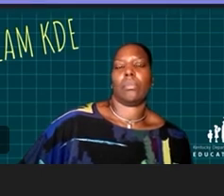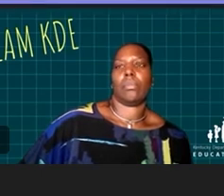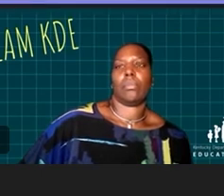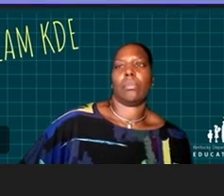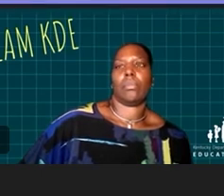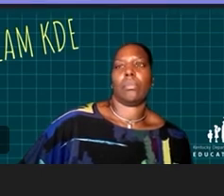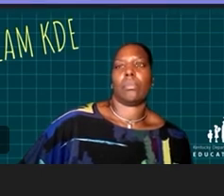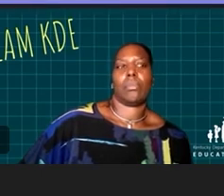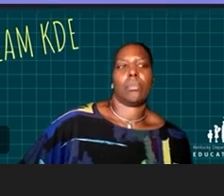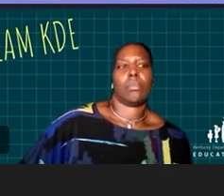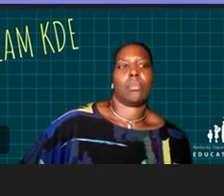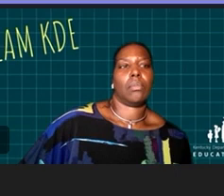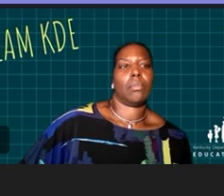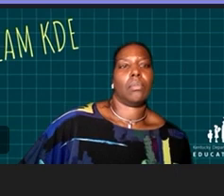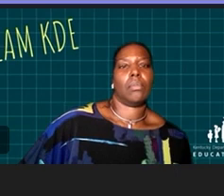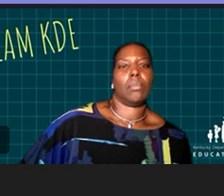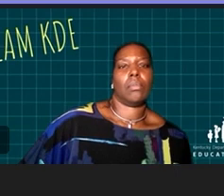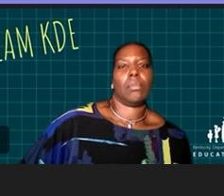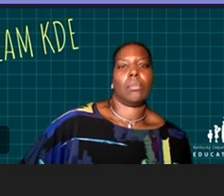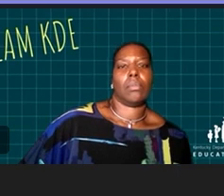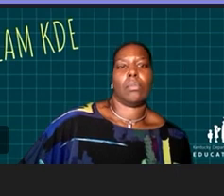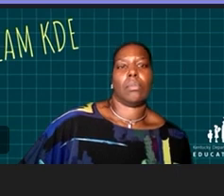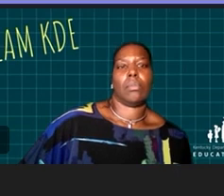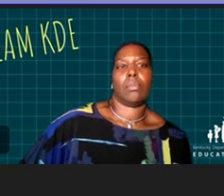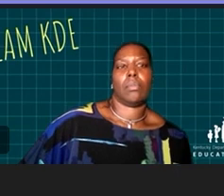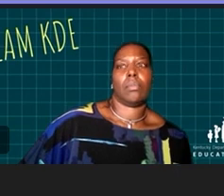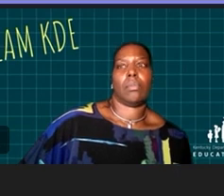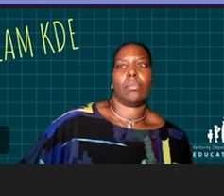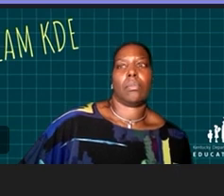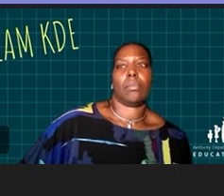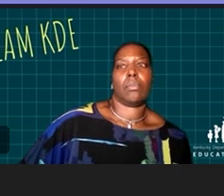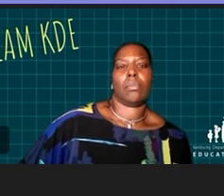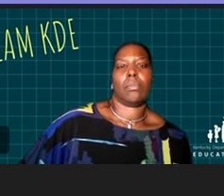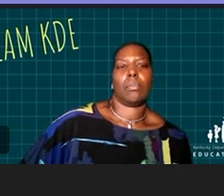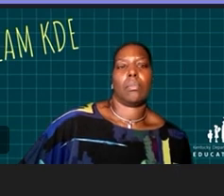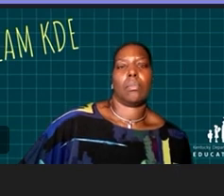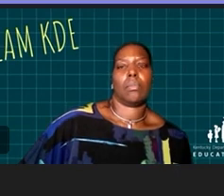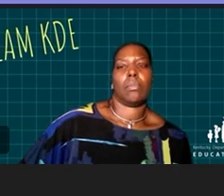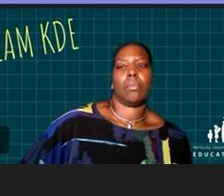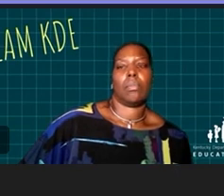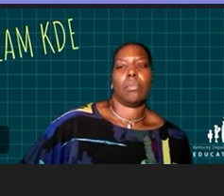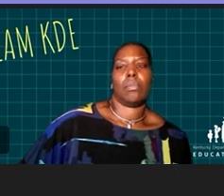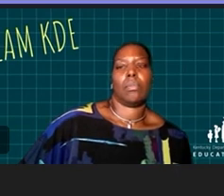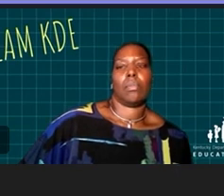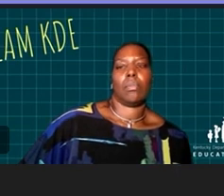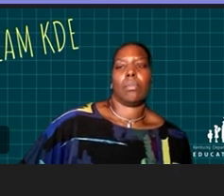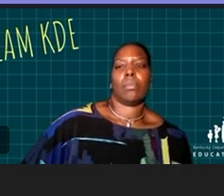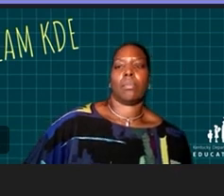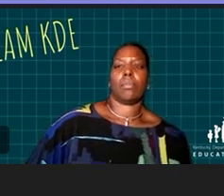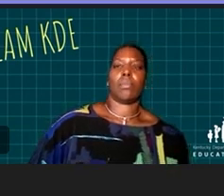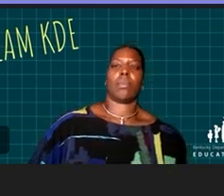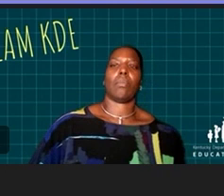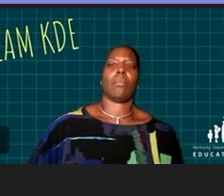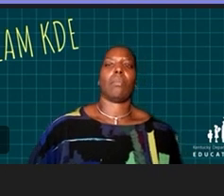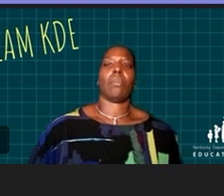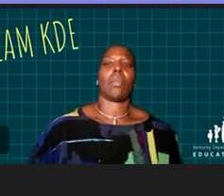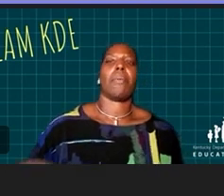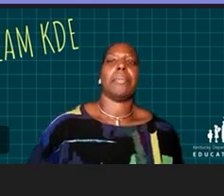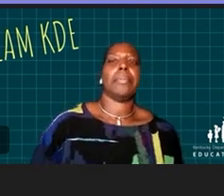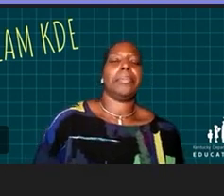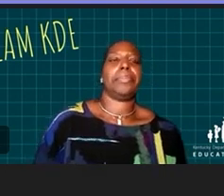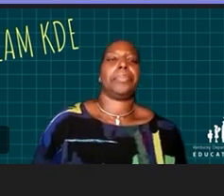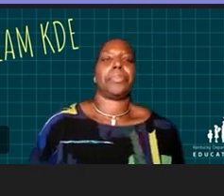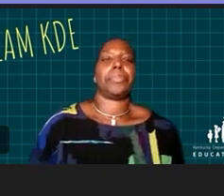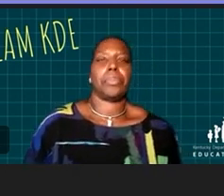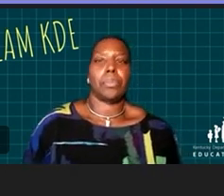to make sure that you are requesting your extension prior to the end of the